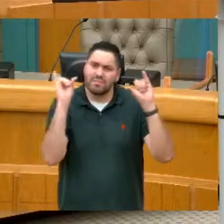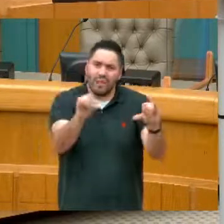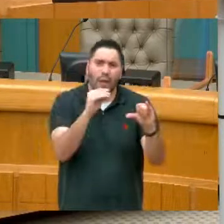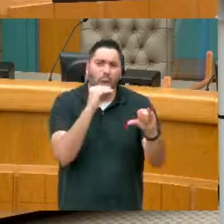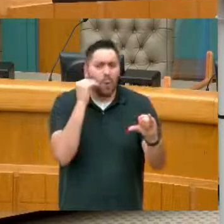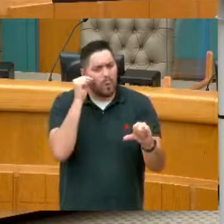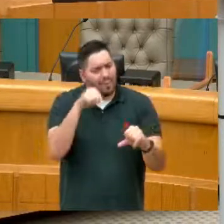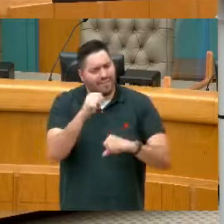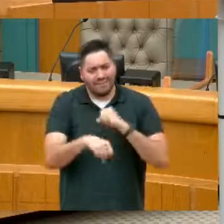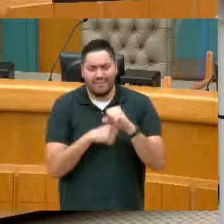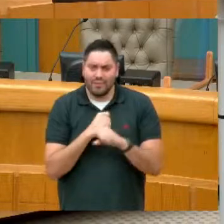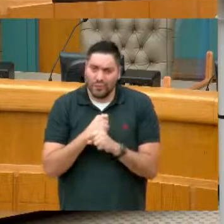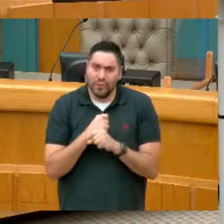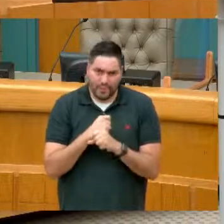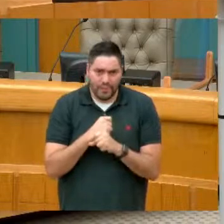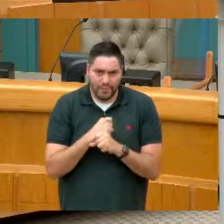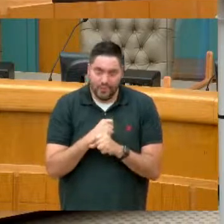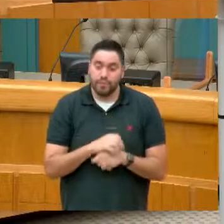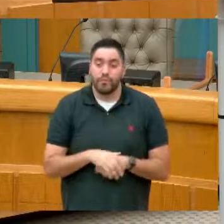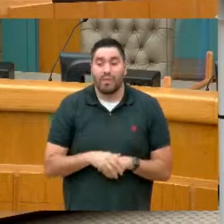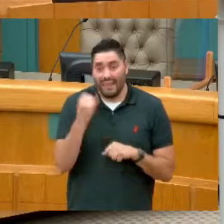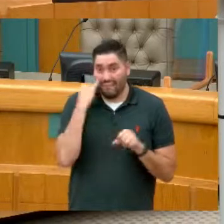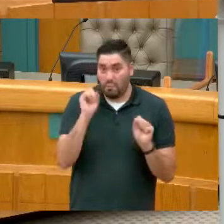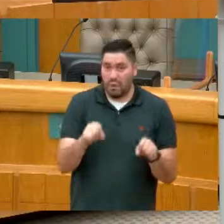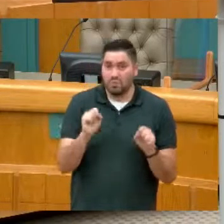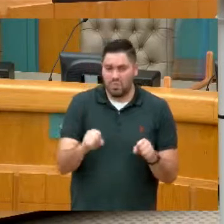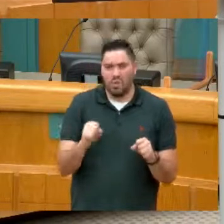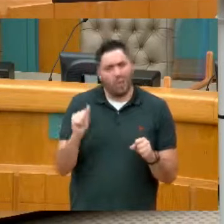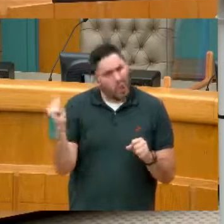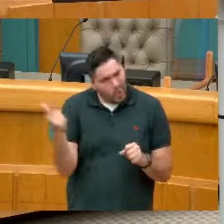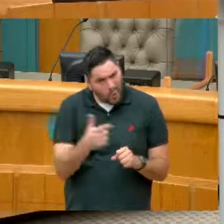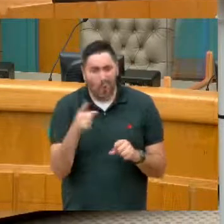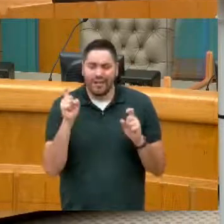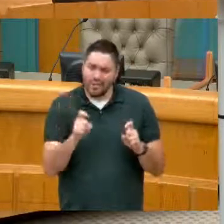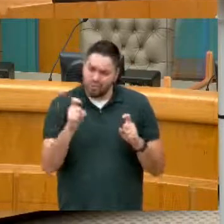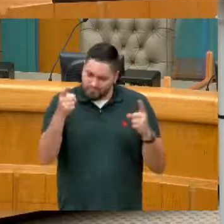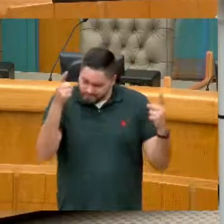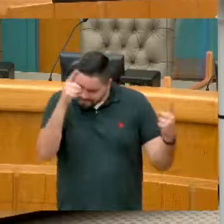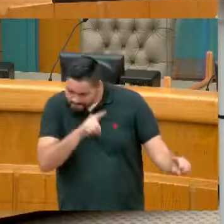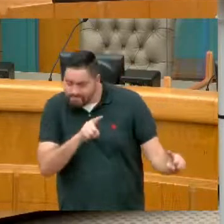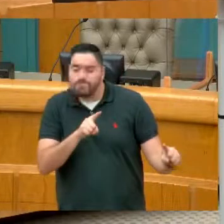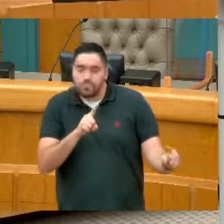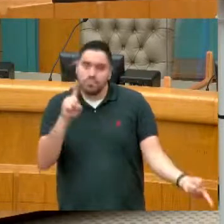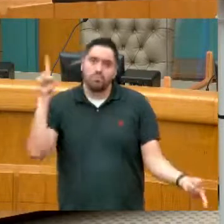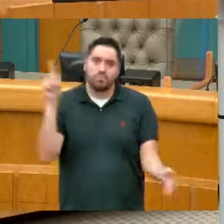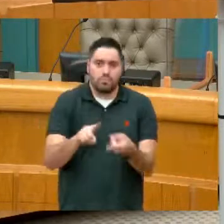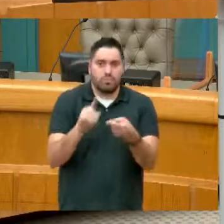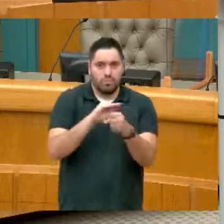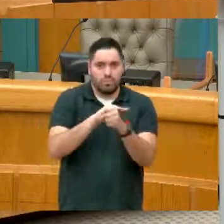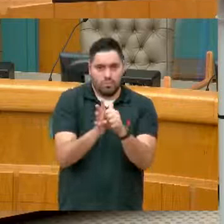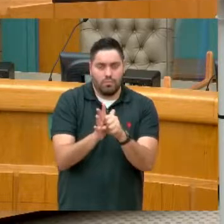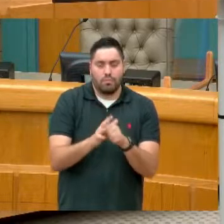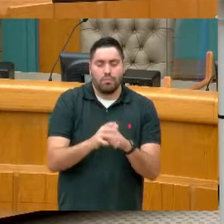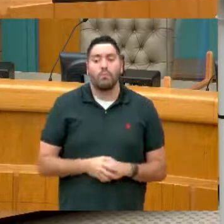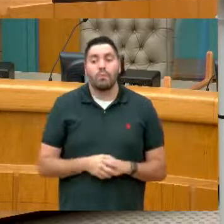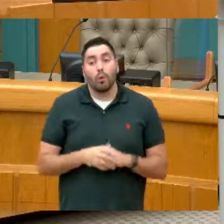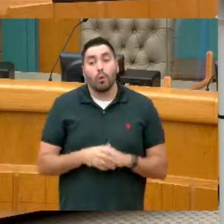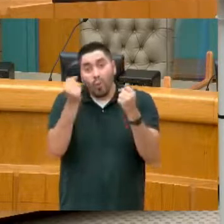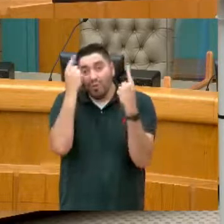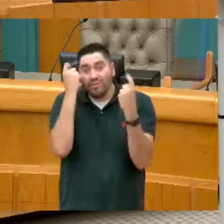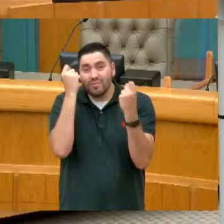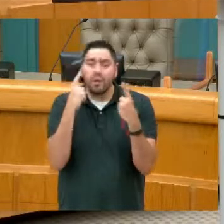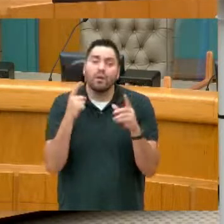So again, the Health District would like to remind everyone if you're sick, in isolation, or in quarantine, do